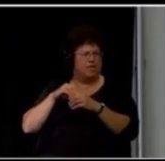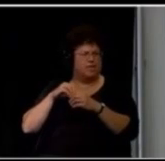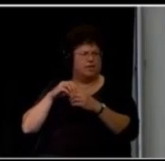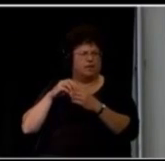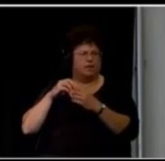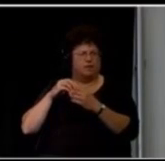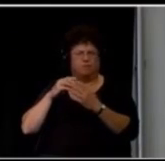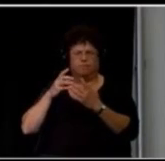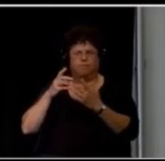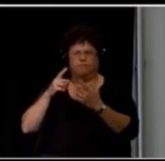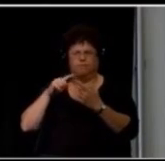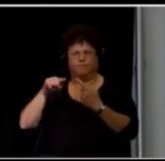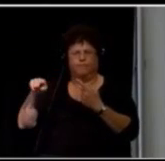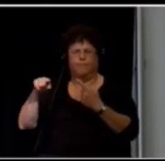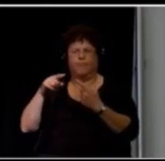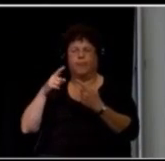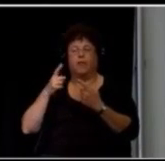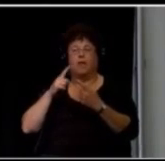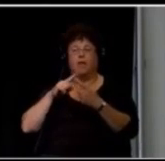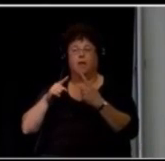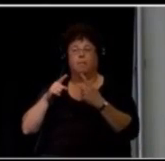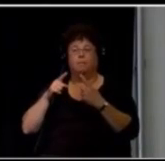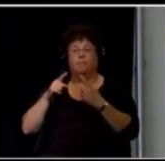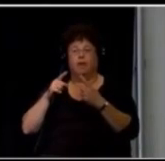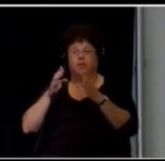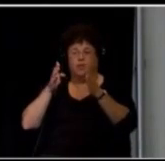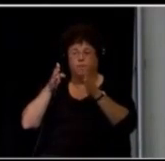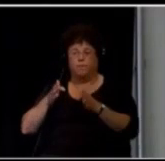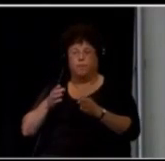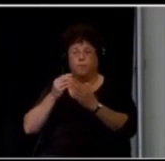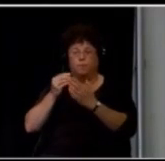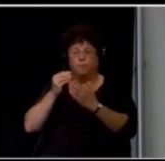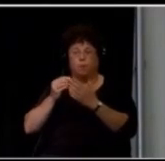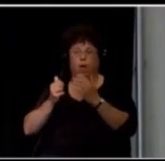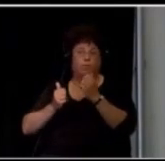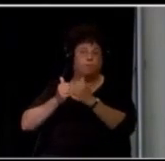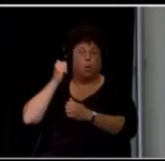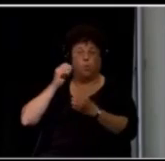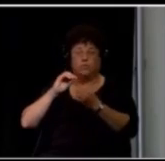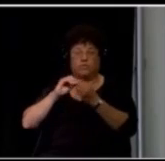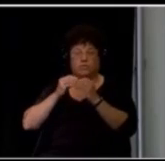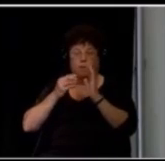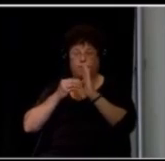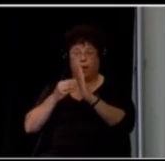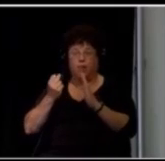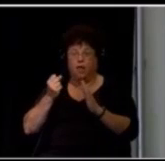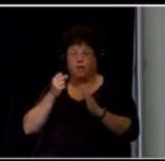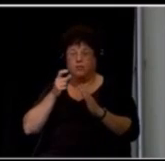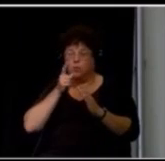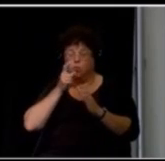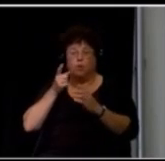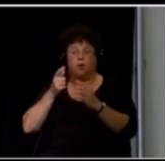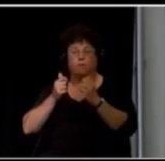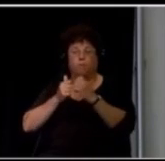single, the person who as an individual who bought the most number of Model S's, or most number of Teslas, because he bought a